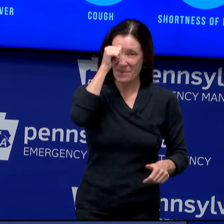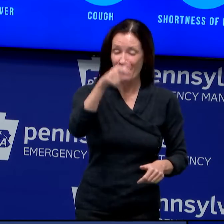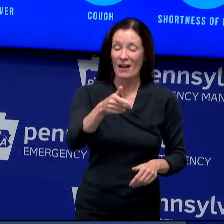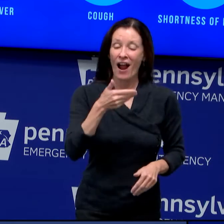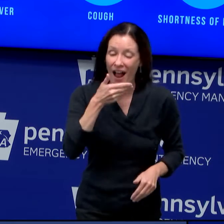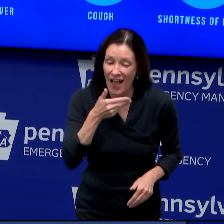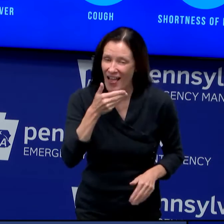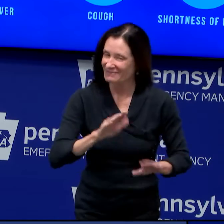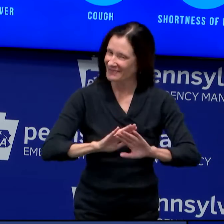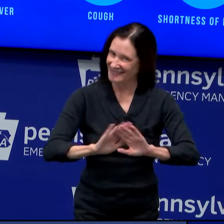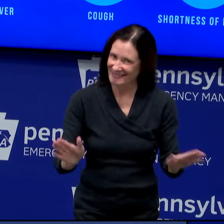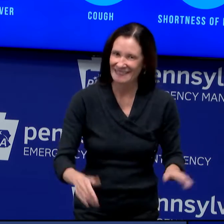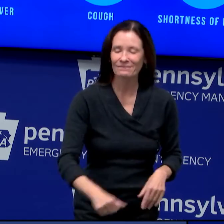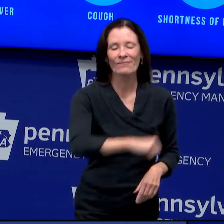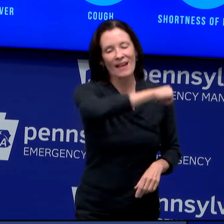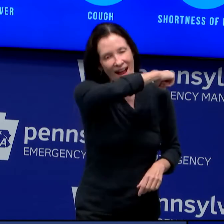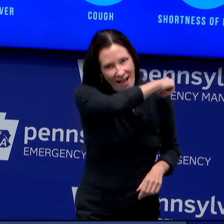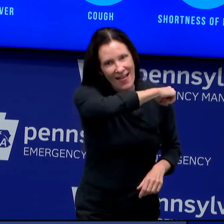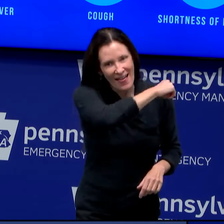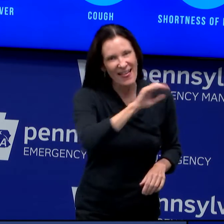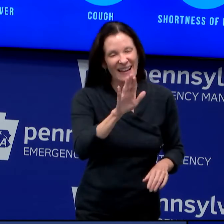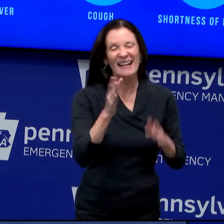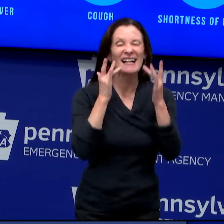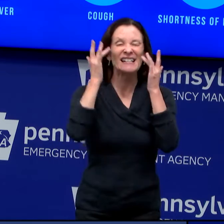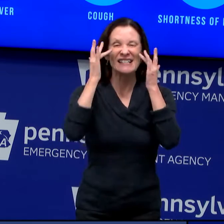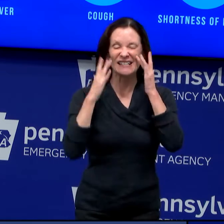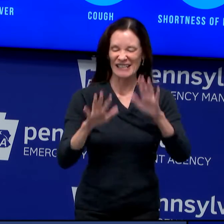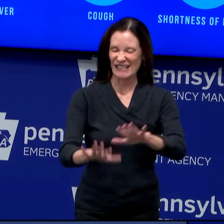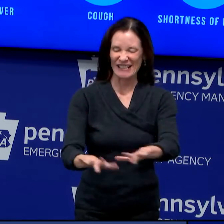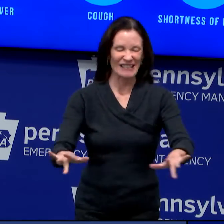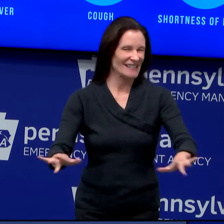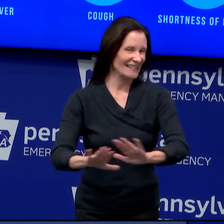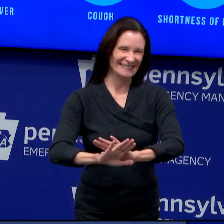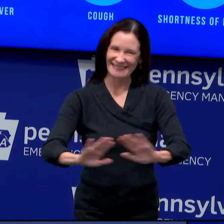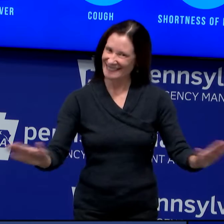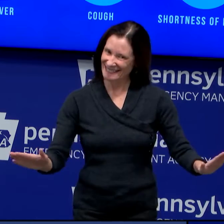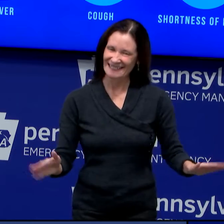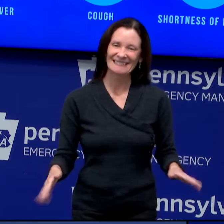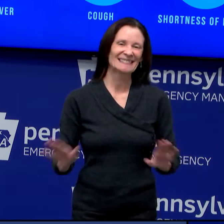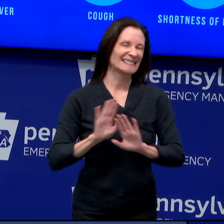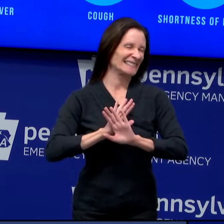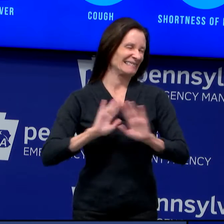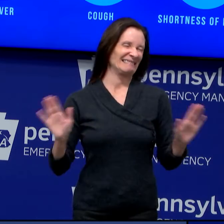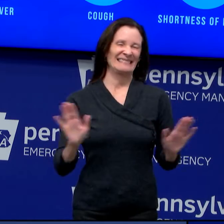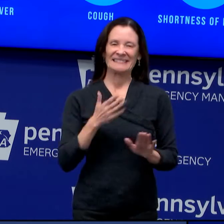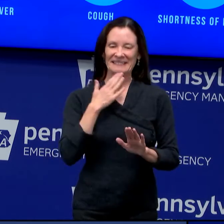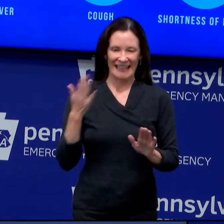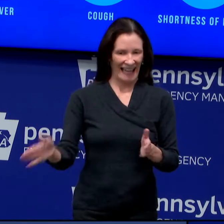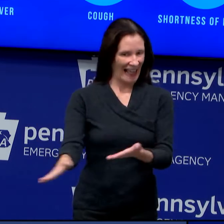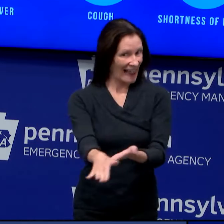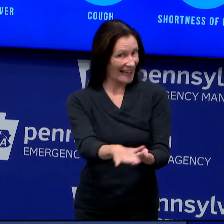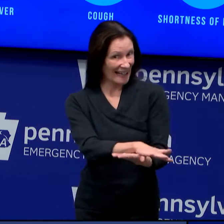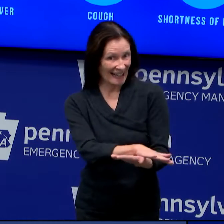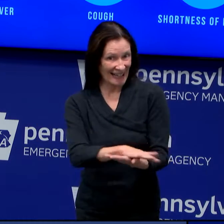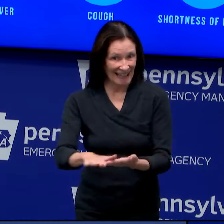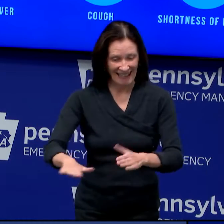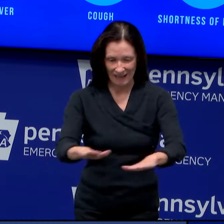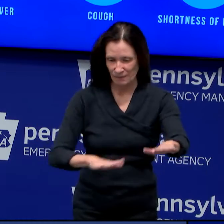try not to touch your face, especially if you've touched surfaces. Please remember to clean surfaces